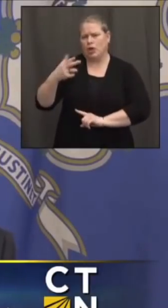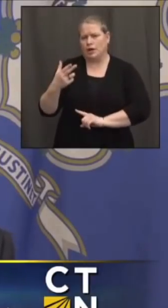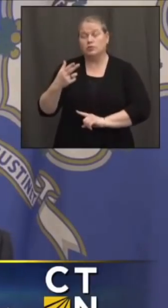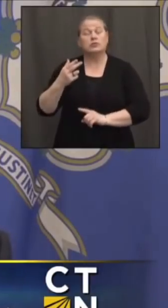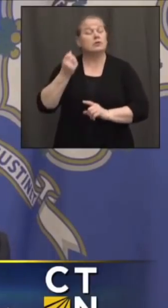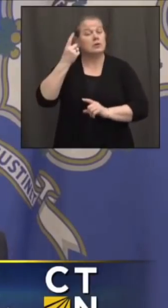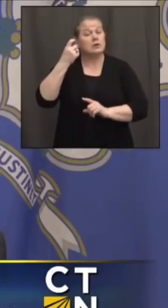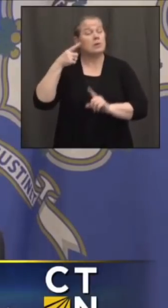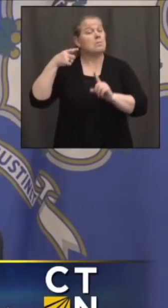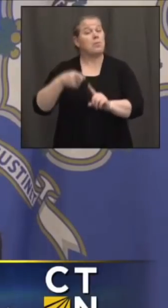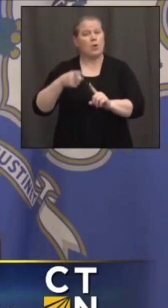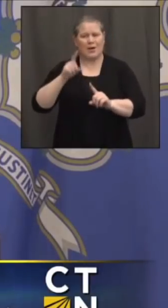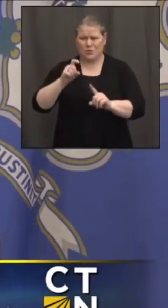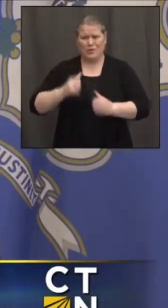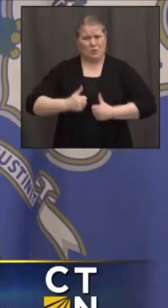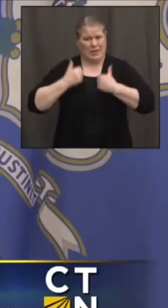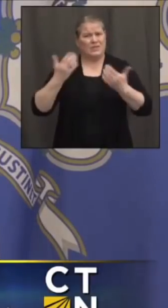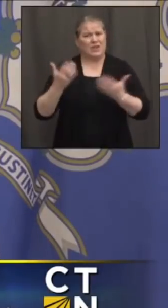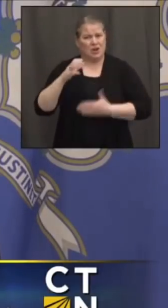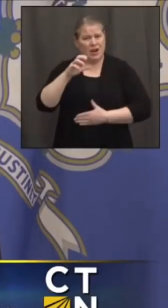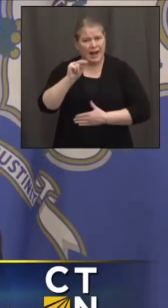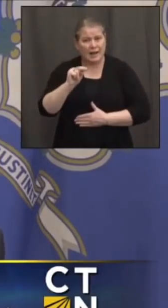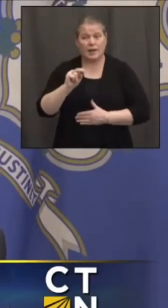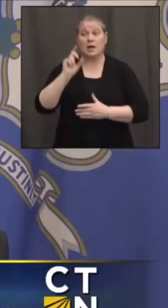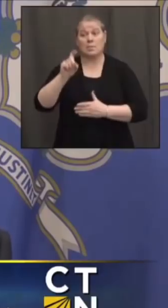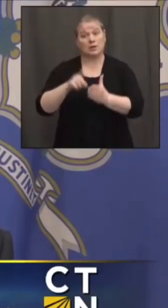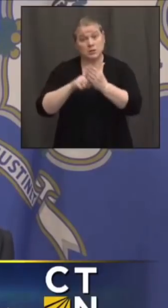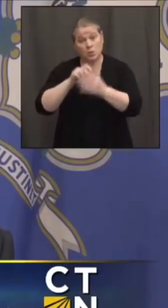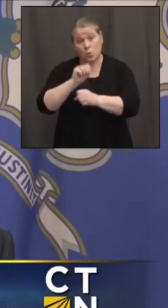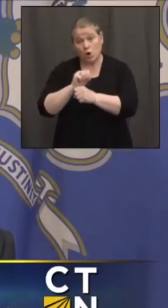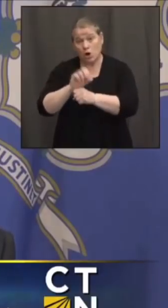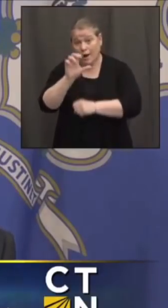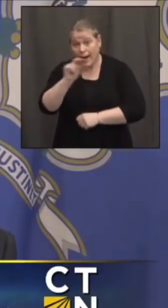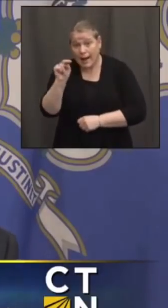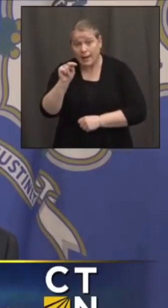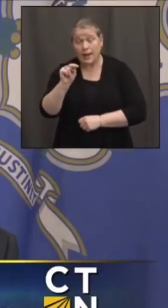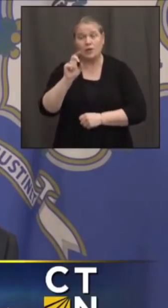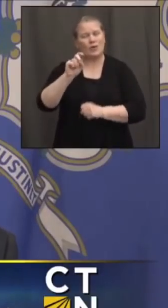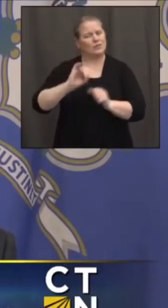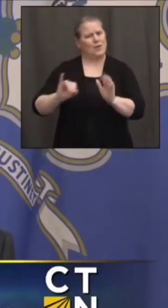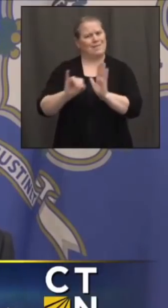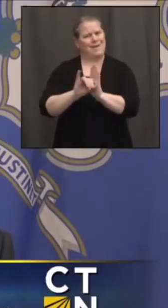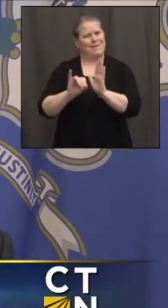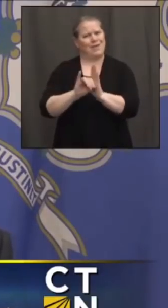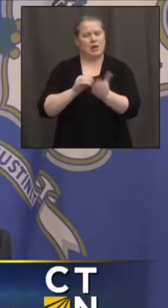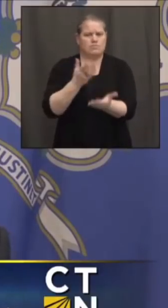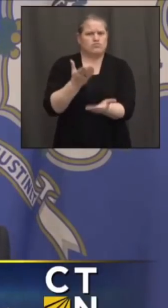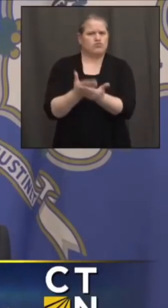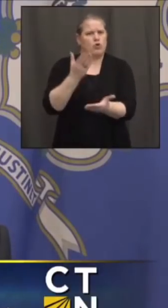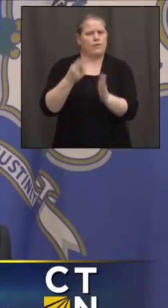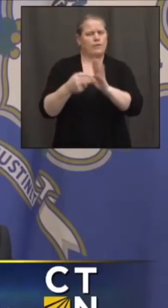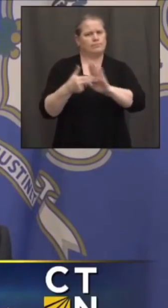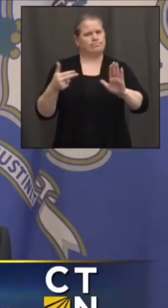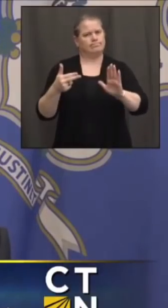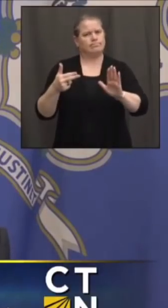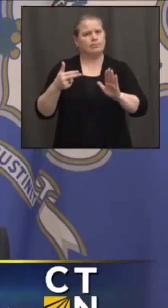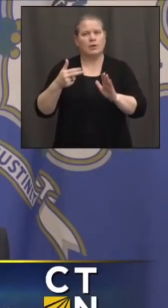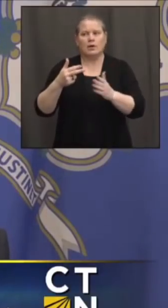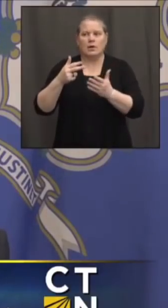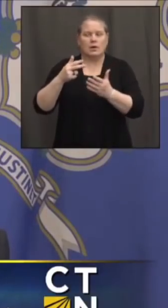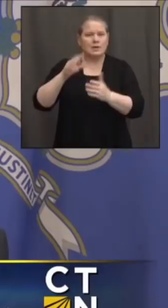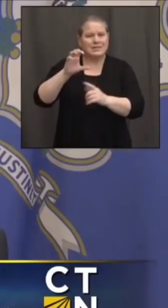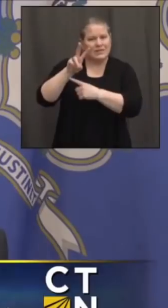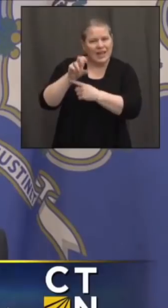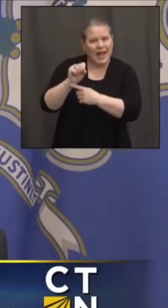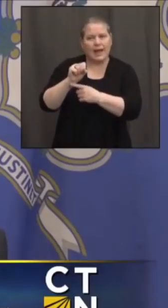identify yourself as such when you sign on to, say, that CVS site to make that appointment for your vaccination.